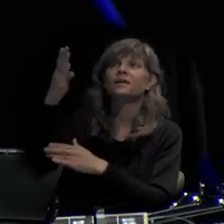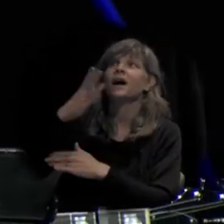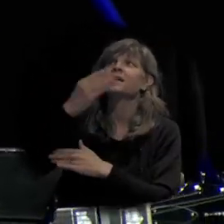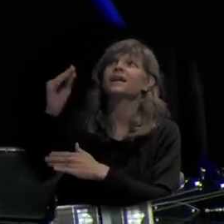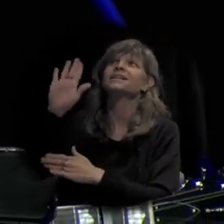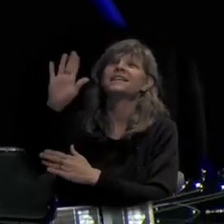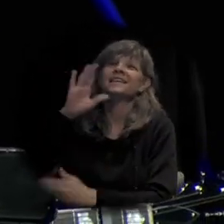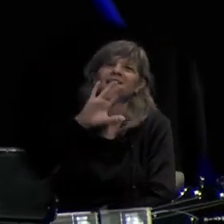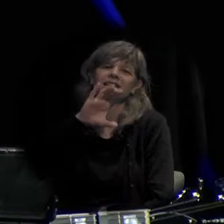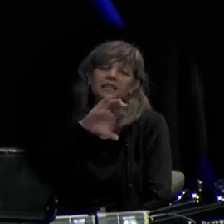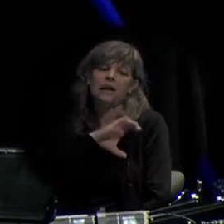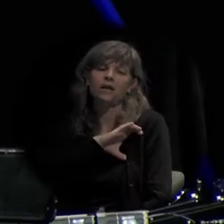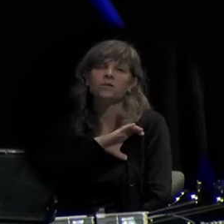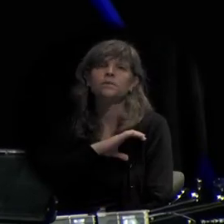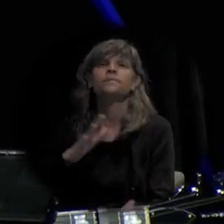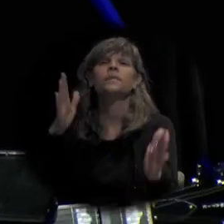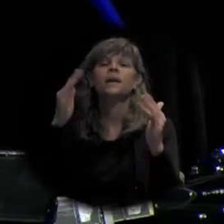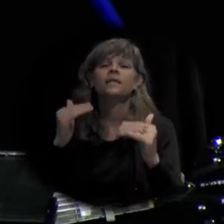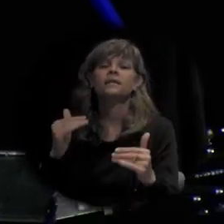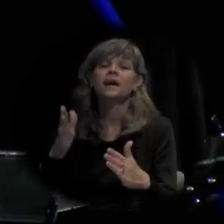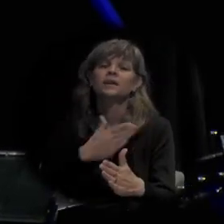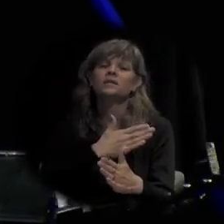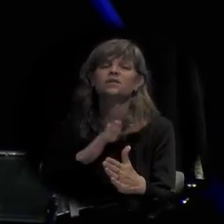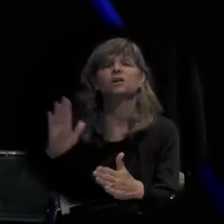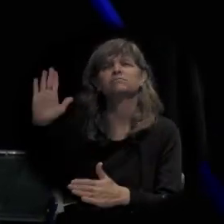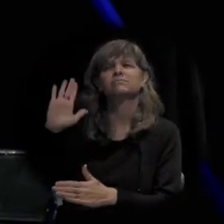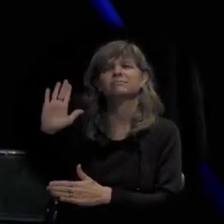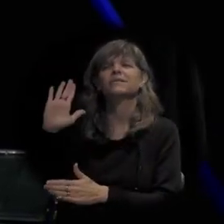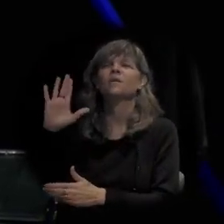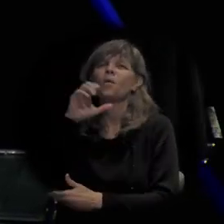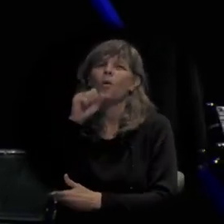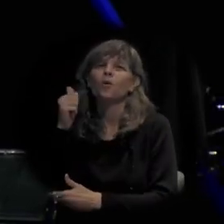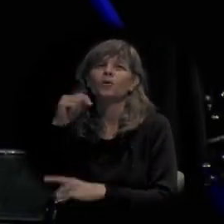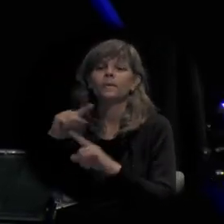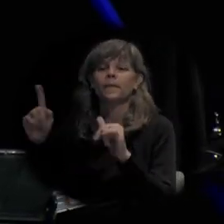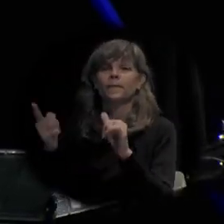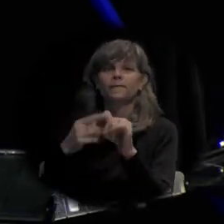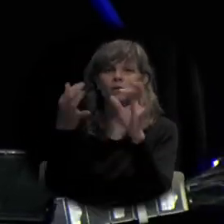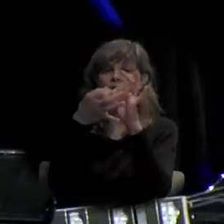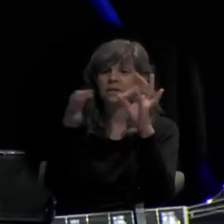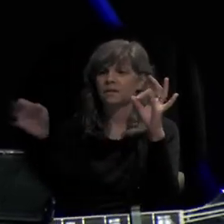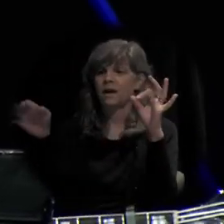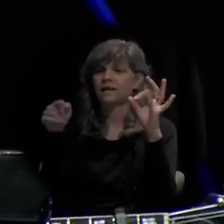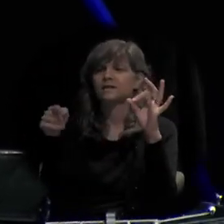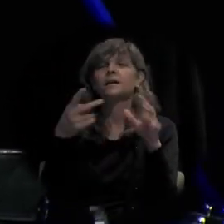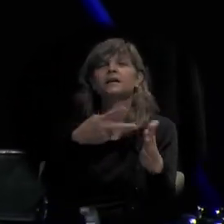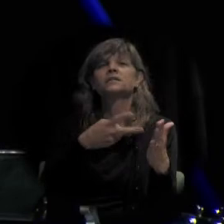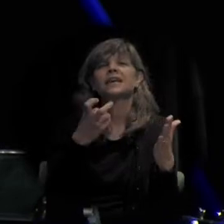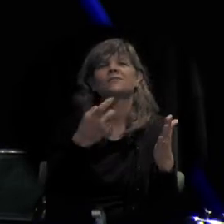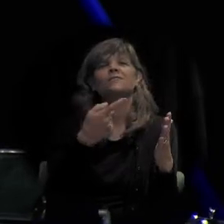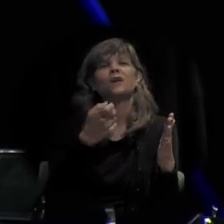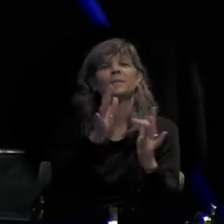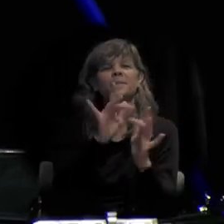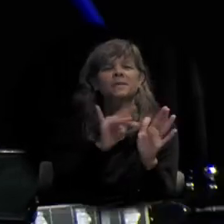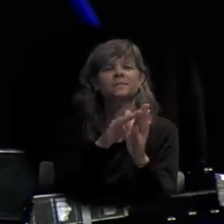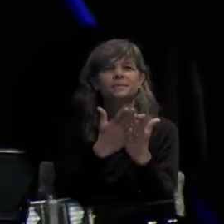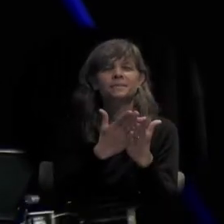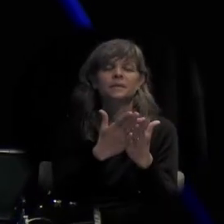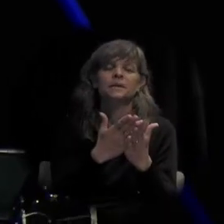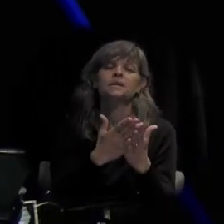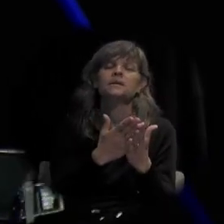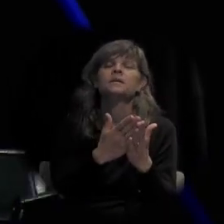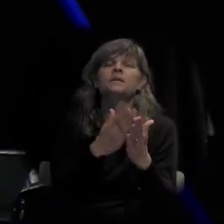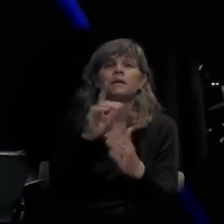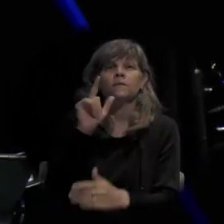character. And so this next song we're going to sing is an older song, but the first line is taken directly from Scripture. And so I want to read that. That's from 1